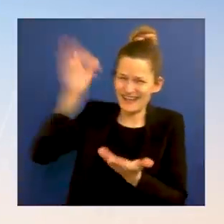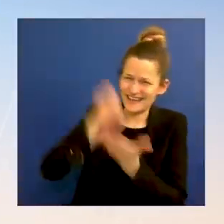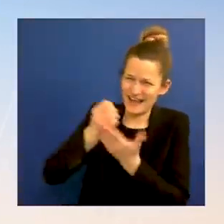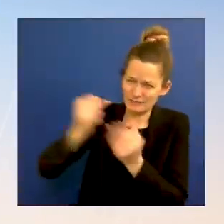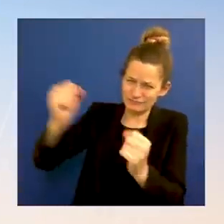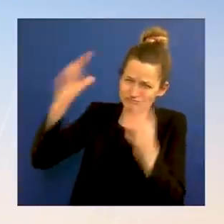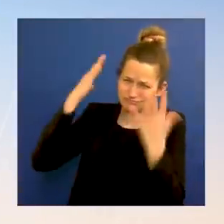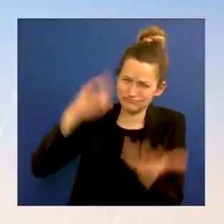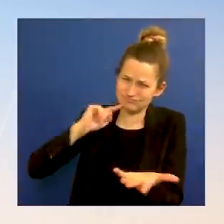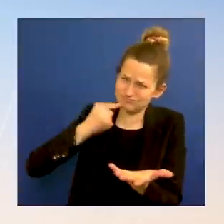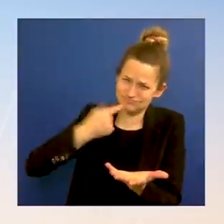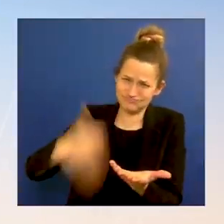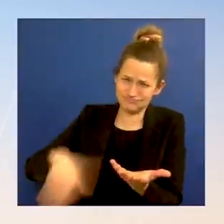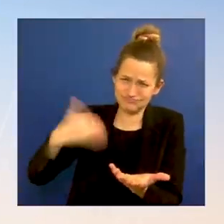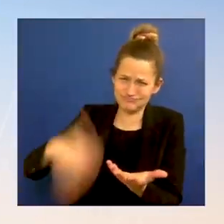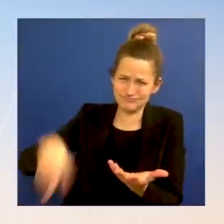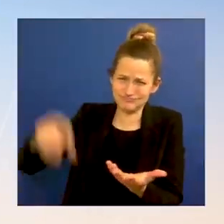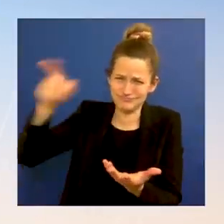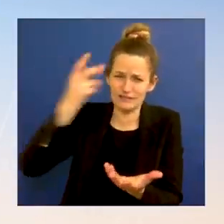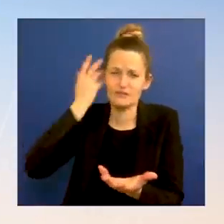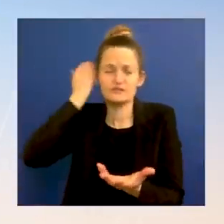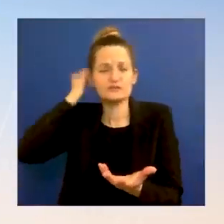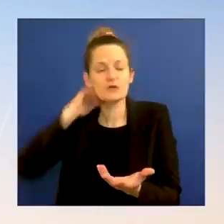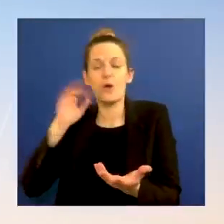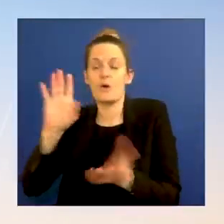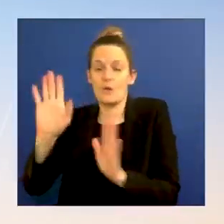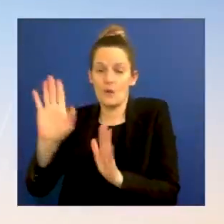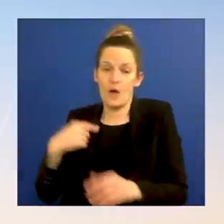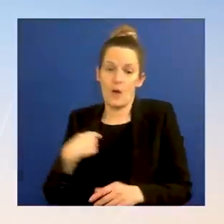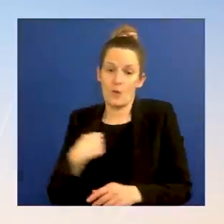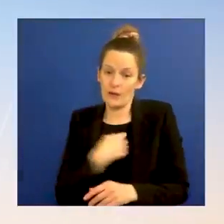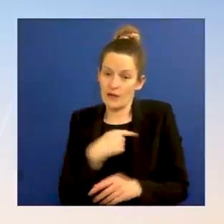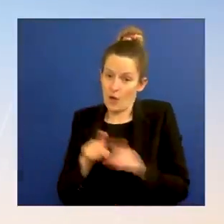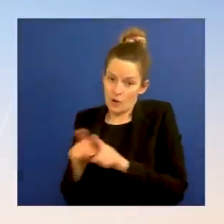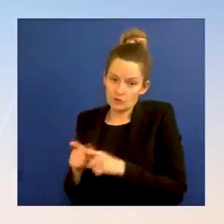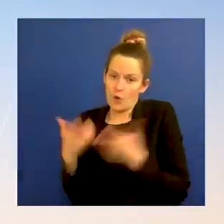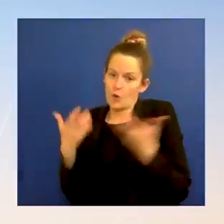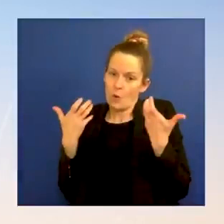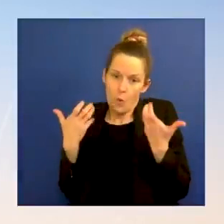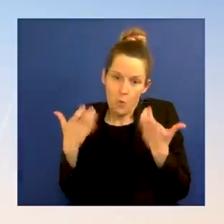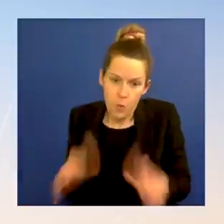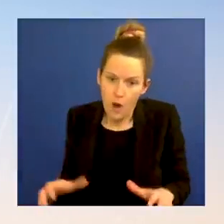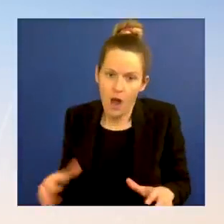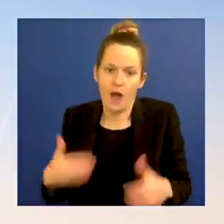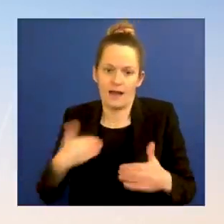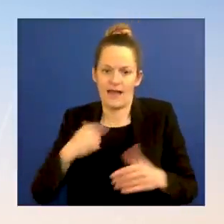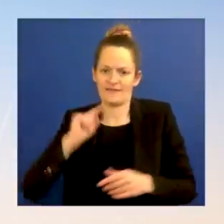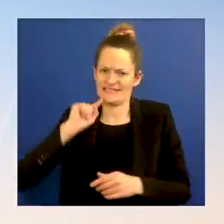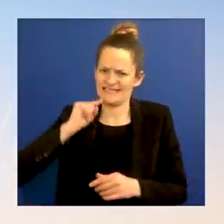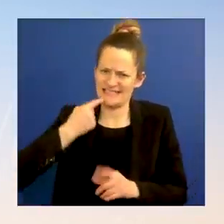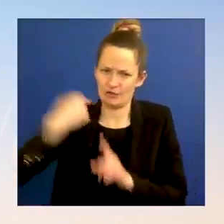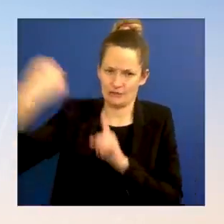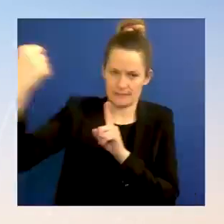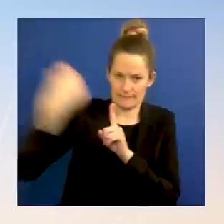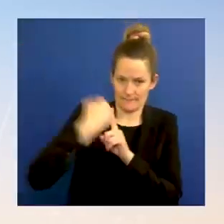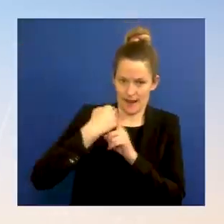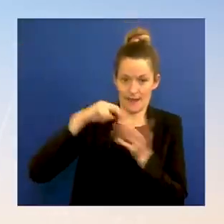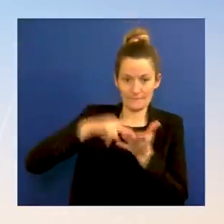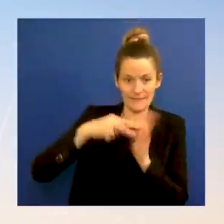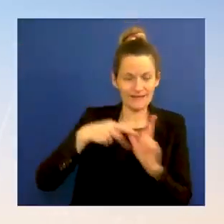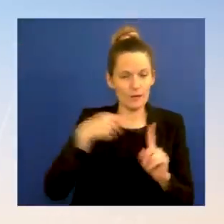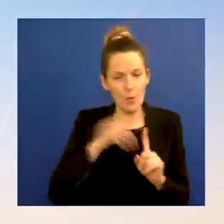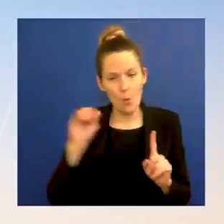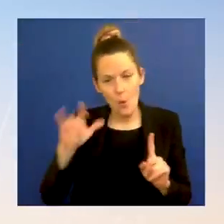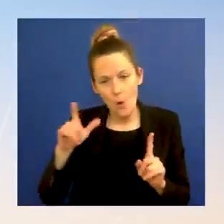steps that would have the impact of raising energy prices, raising oil prices, raising gas prices for the